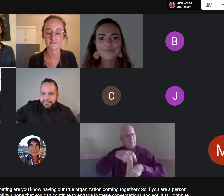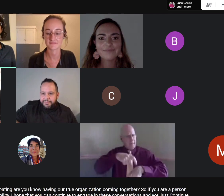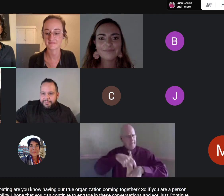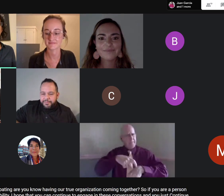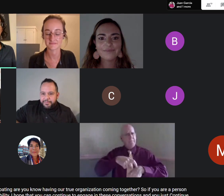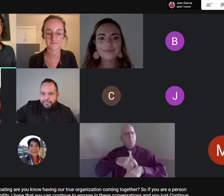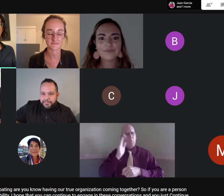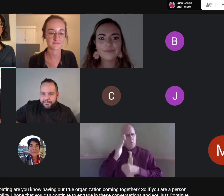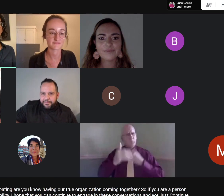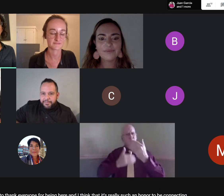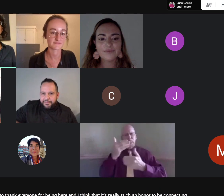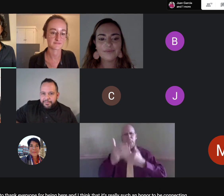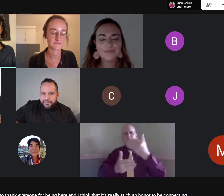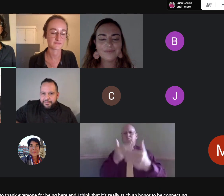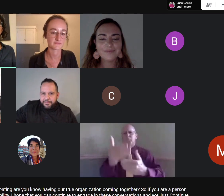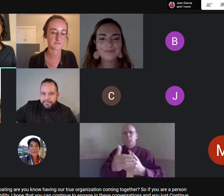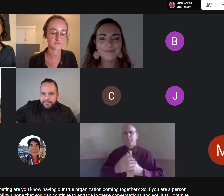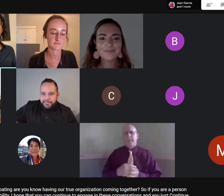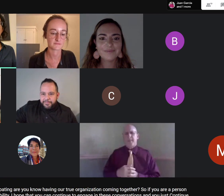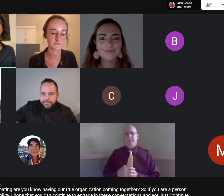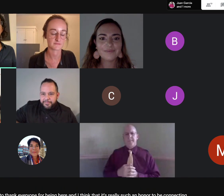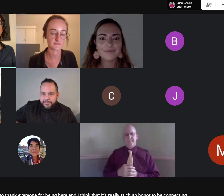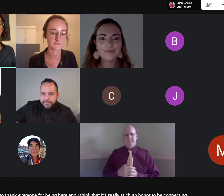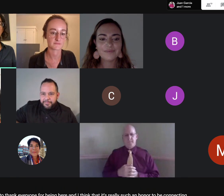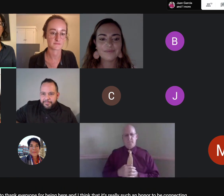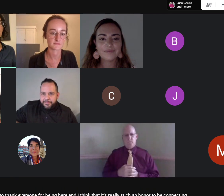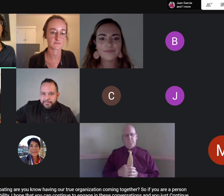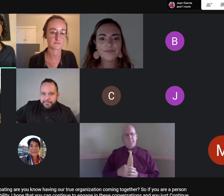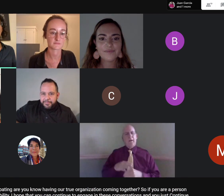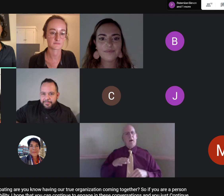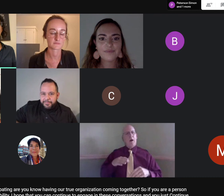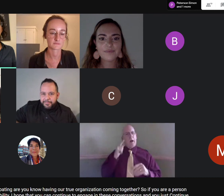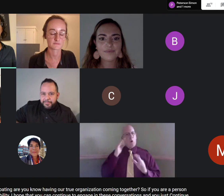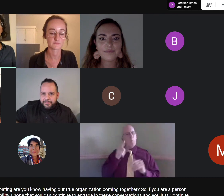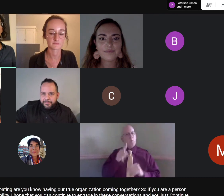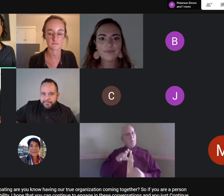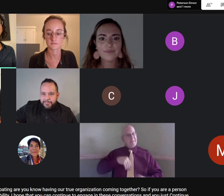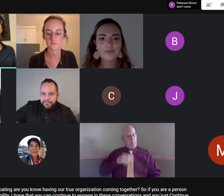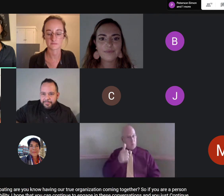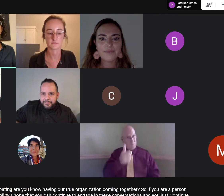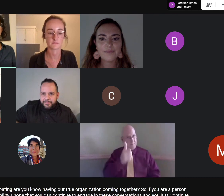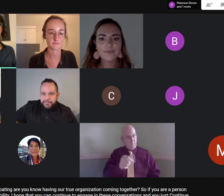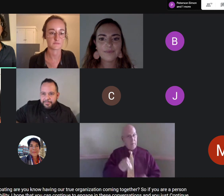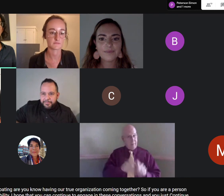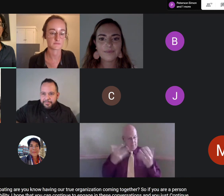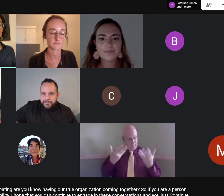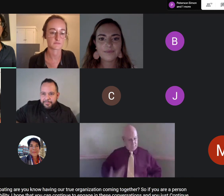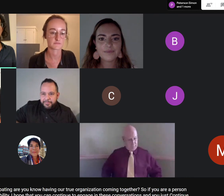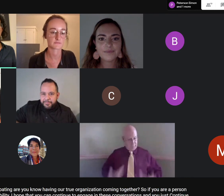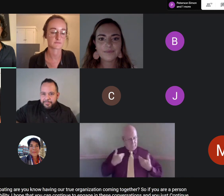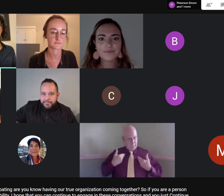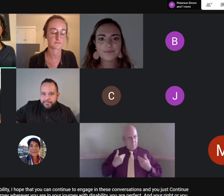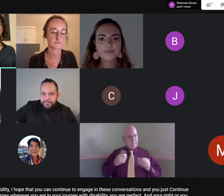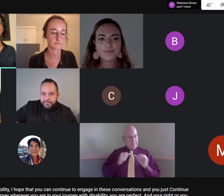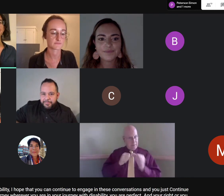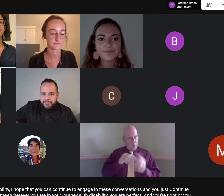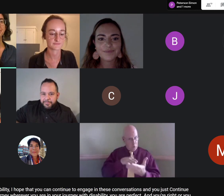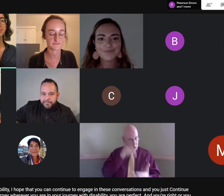So I would urge you to be accepting of where you are and continue learning and